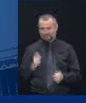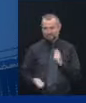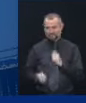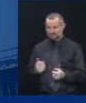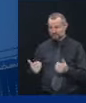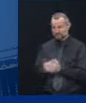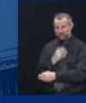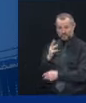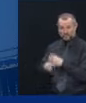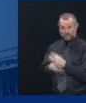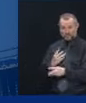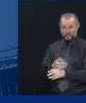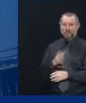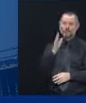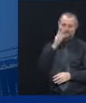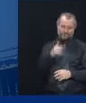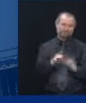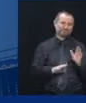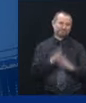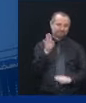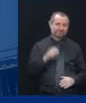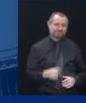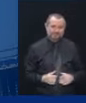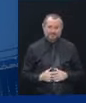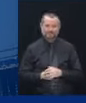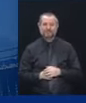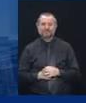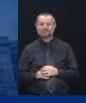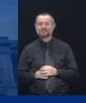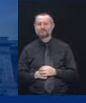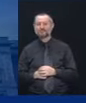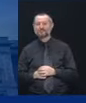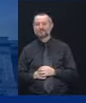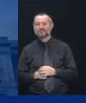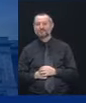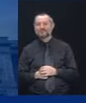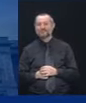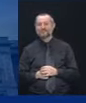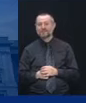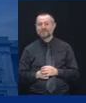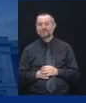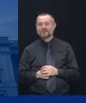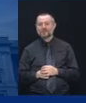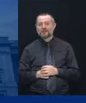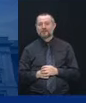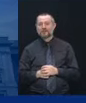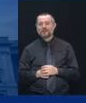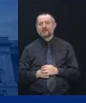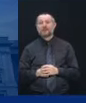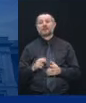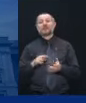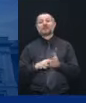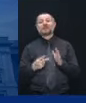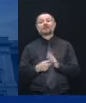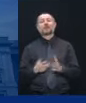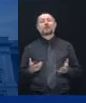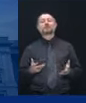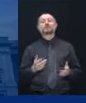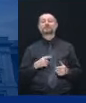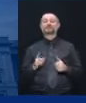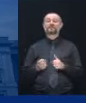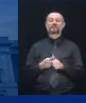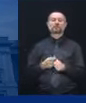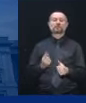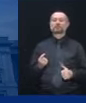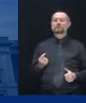the economy that thrives the most, right? So, step one, we